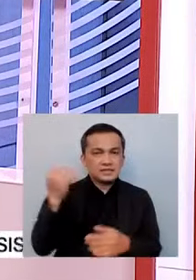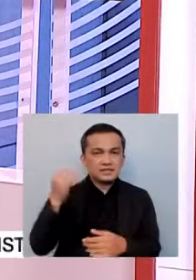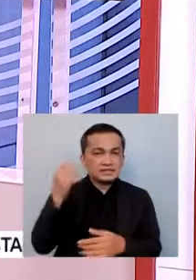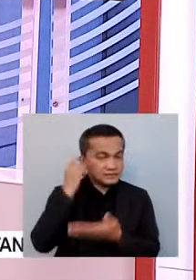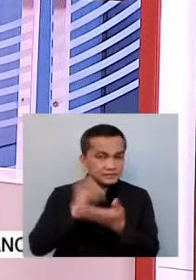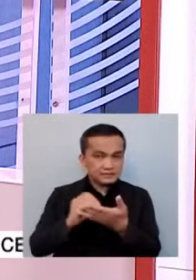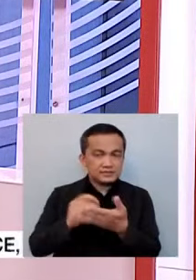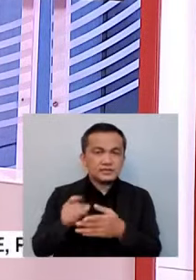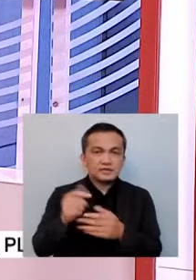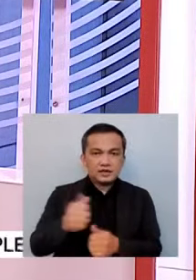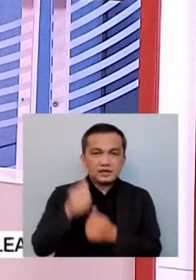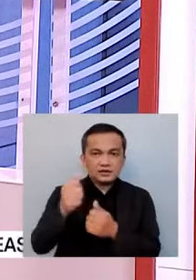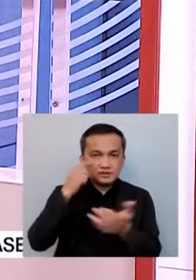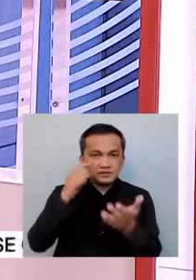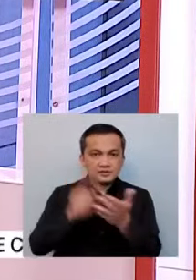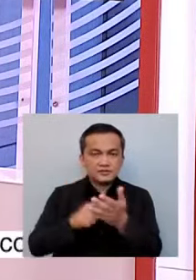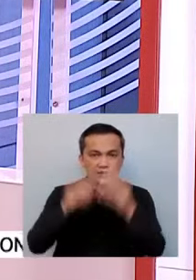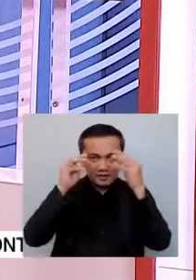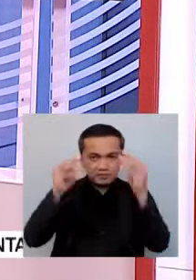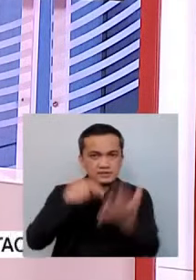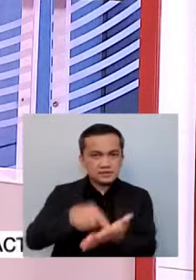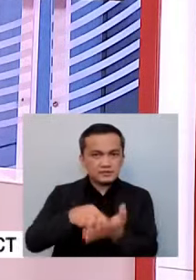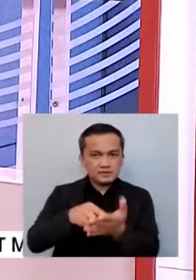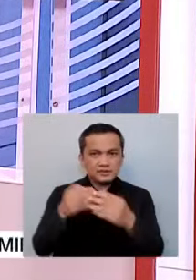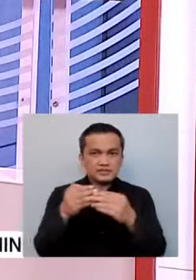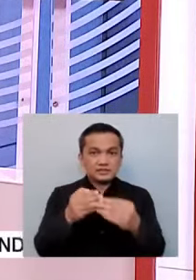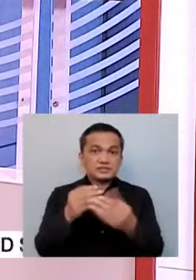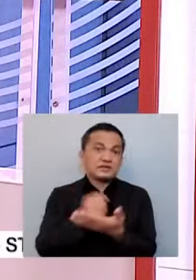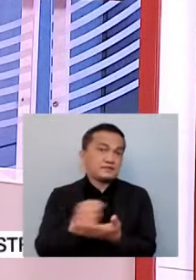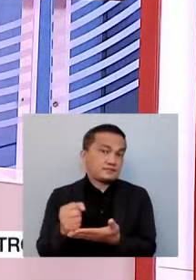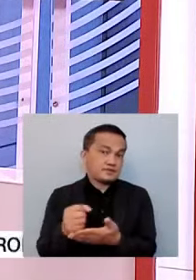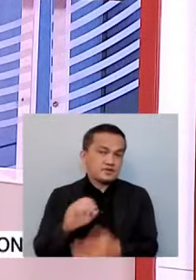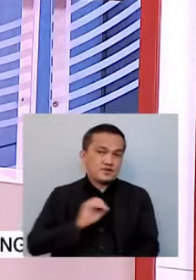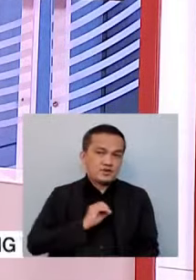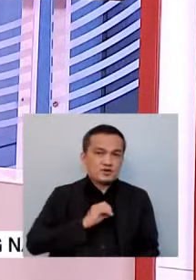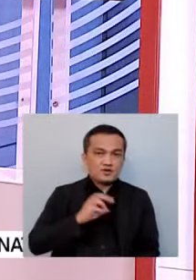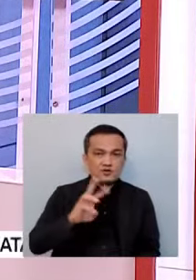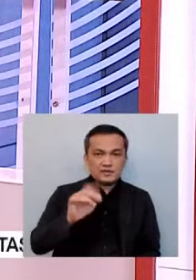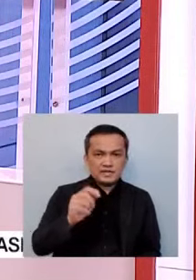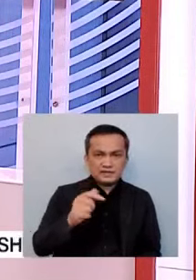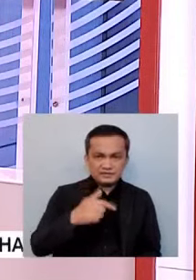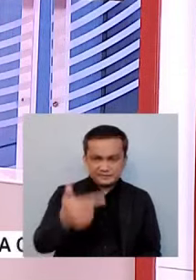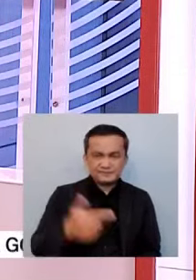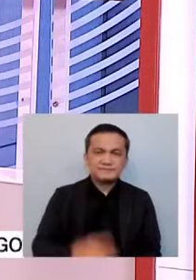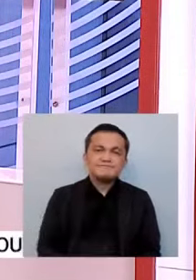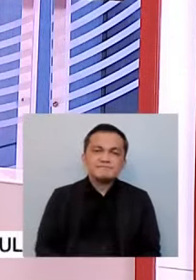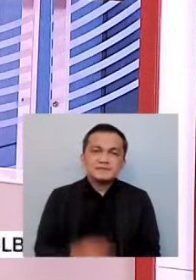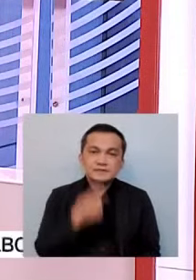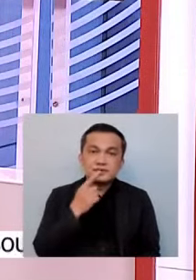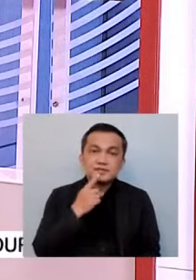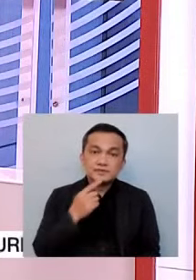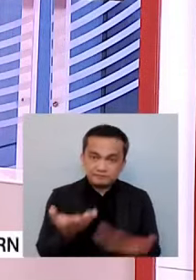recognizes mayors who are models for leadership. Our very own Wenacos now joins us with details. Wena, what more can you tell